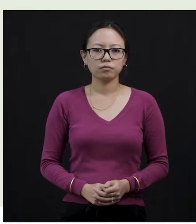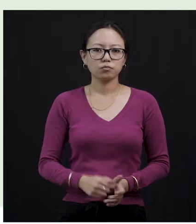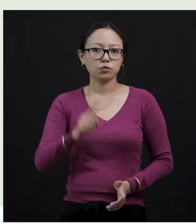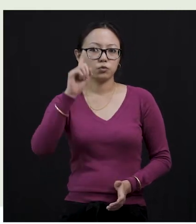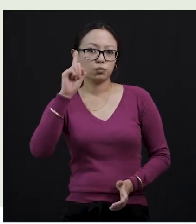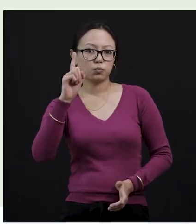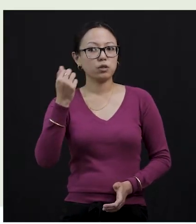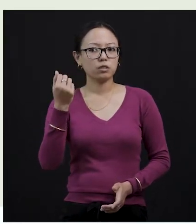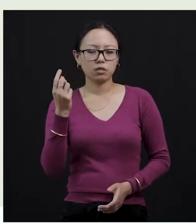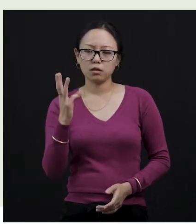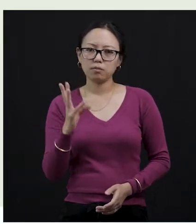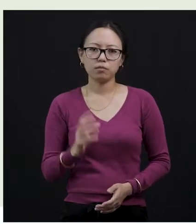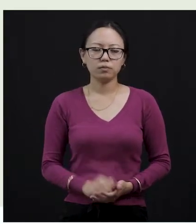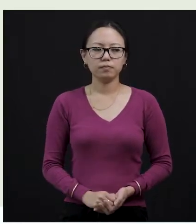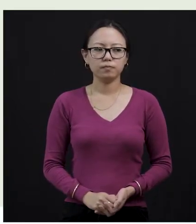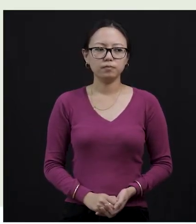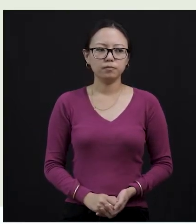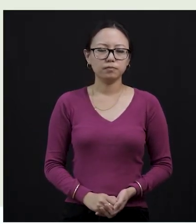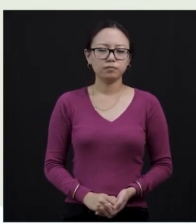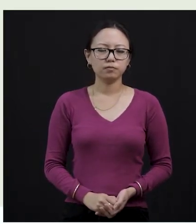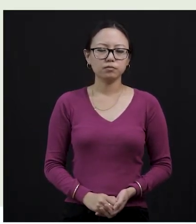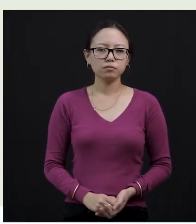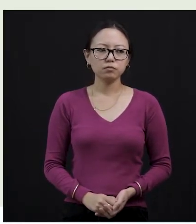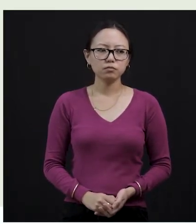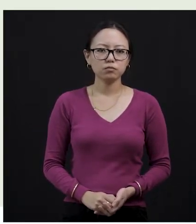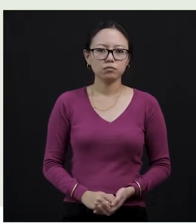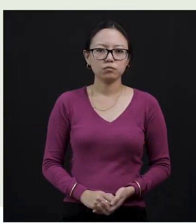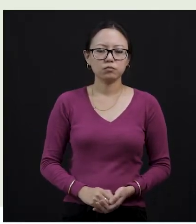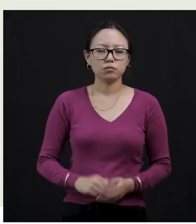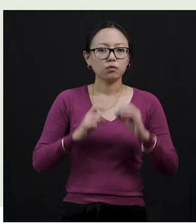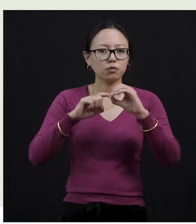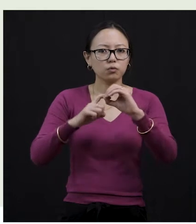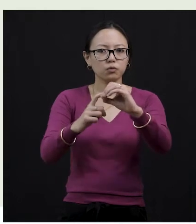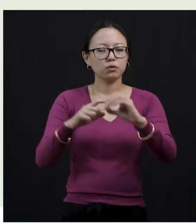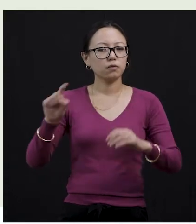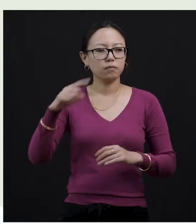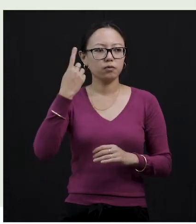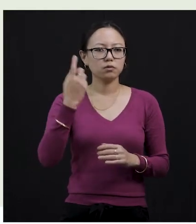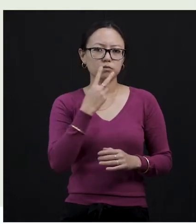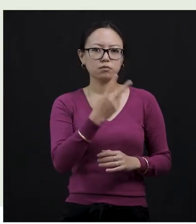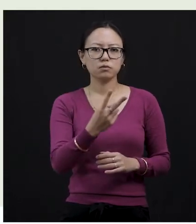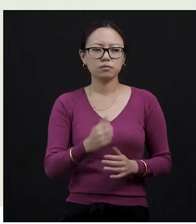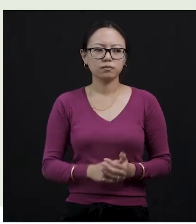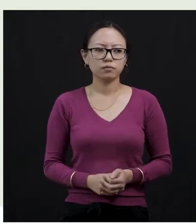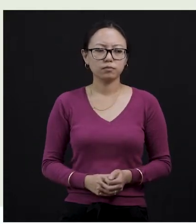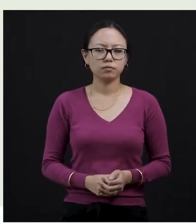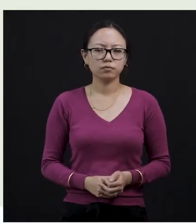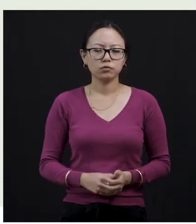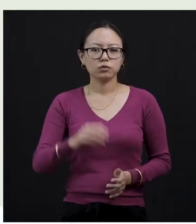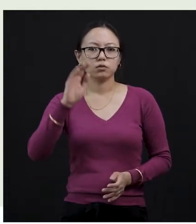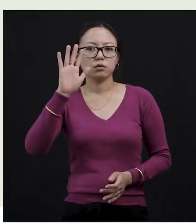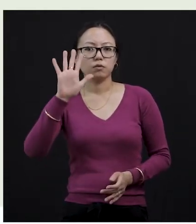digit number. All right. Okay, now the first one, let's see how much it is, students.